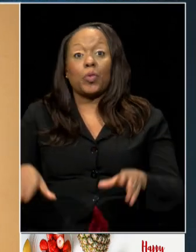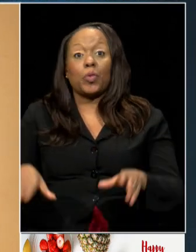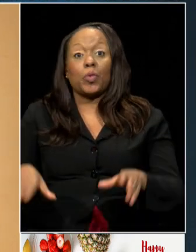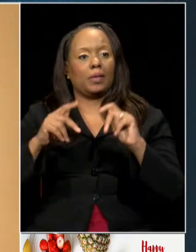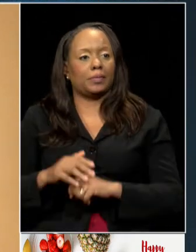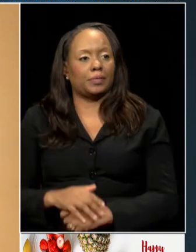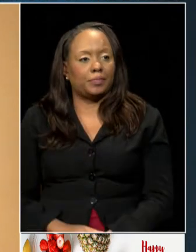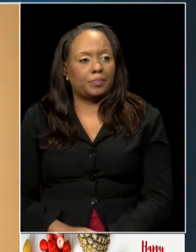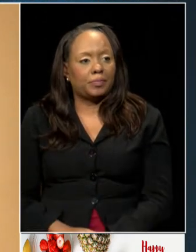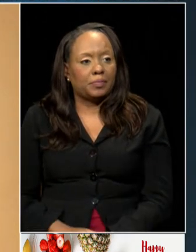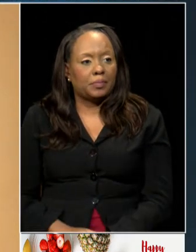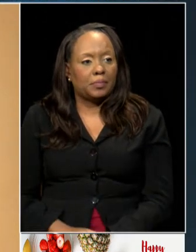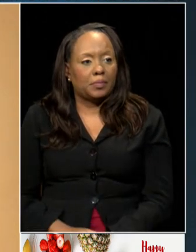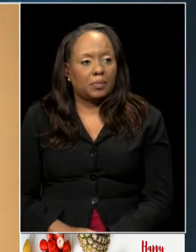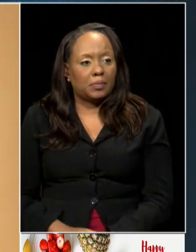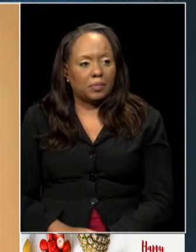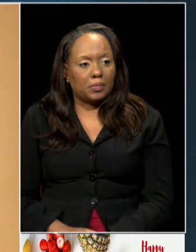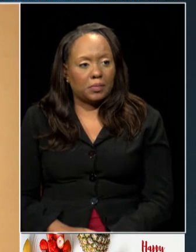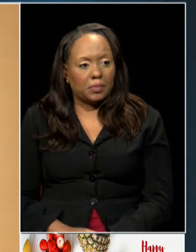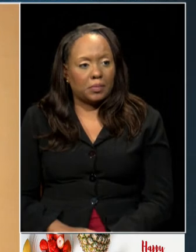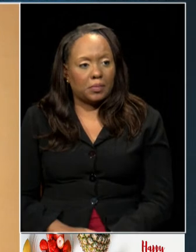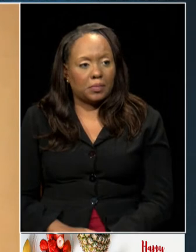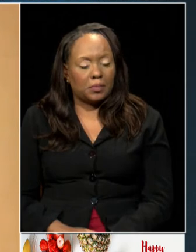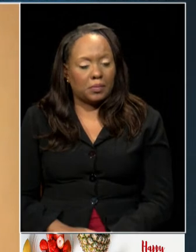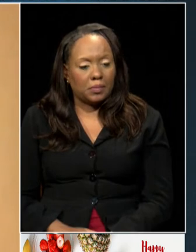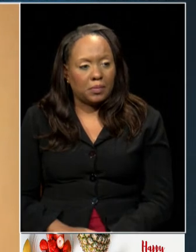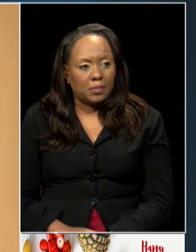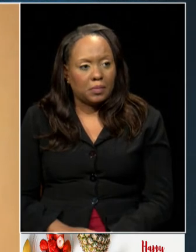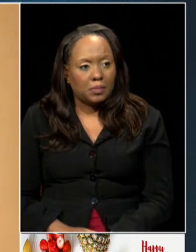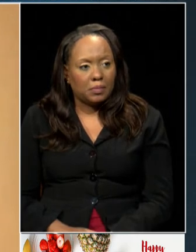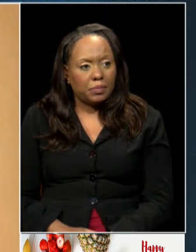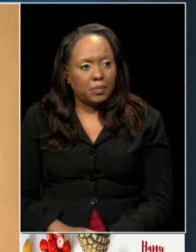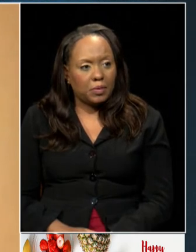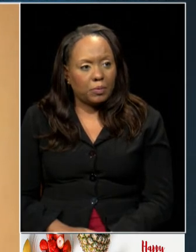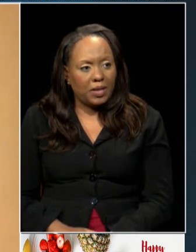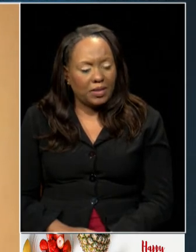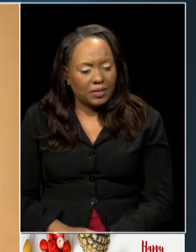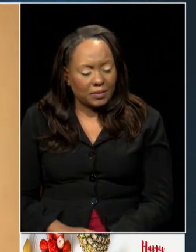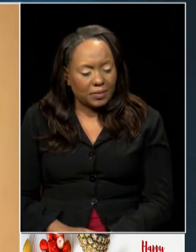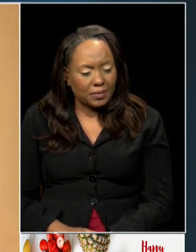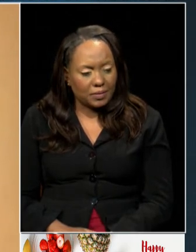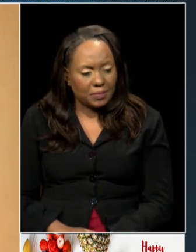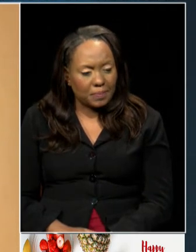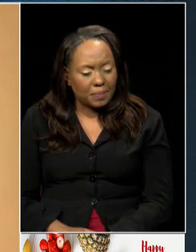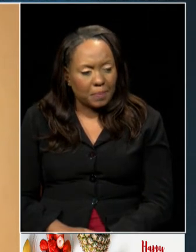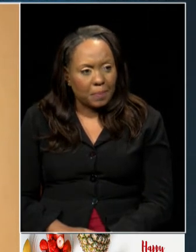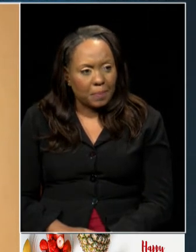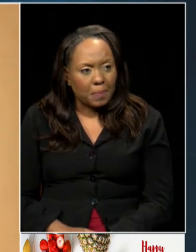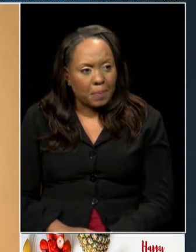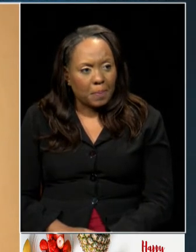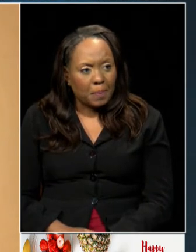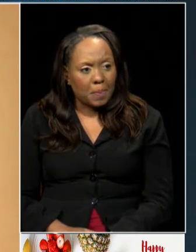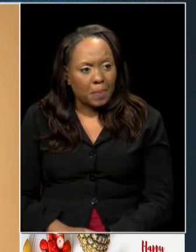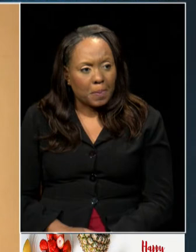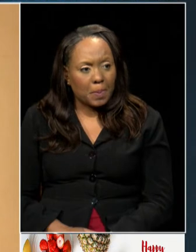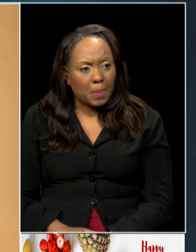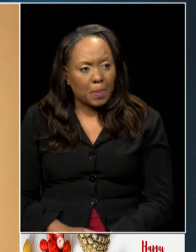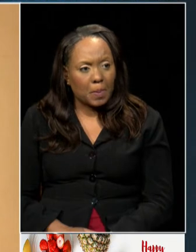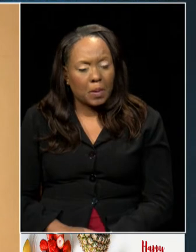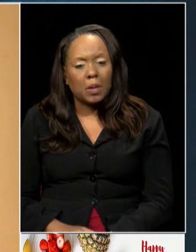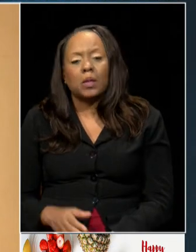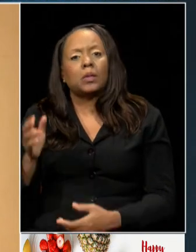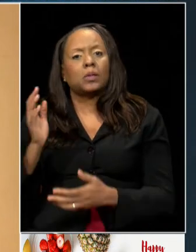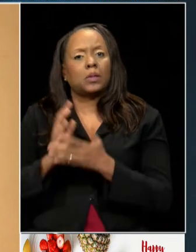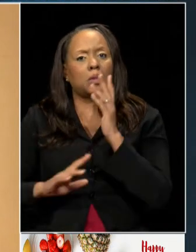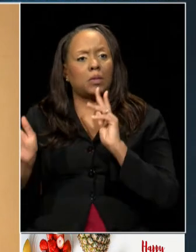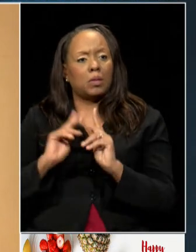That question is relevant for patients who are actually taking warfarin. Warfarin is a drug that decreases the